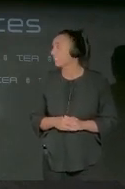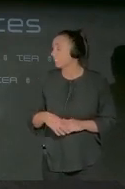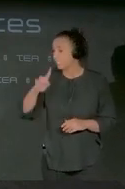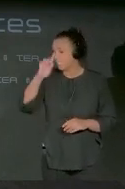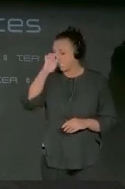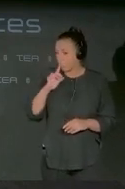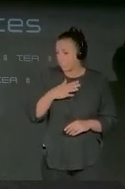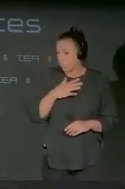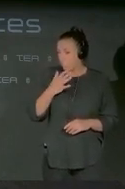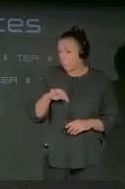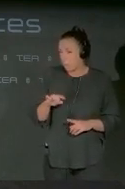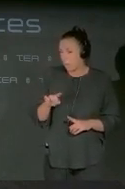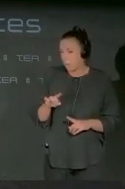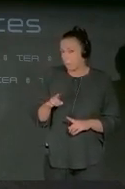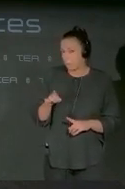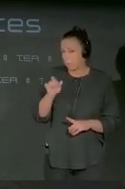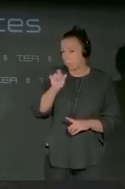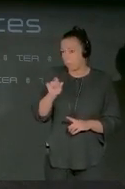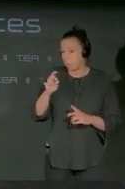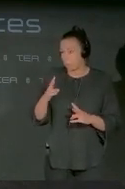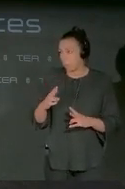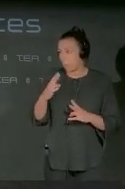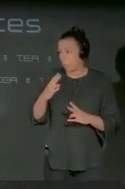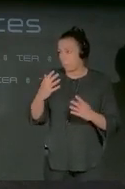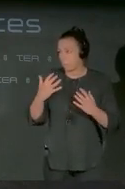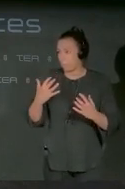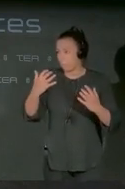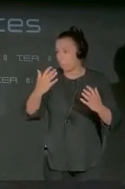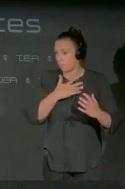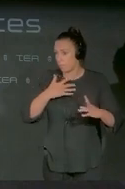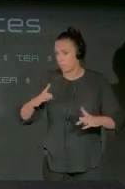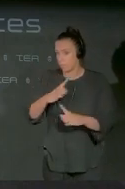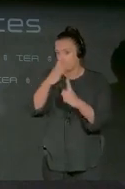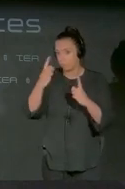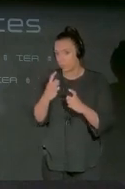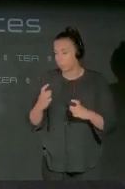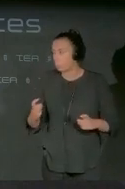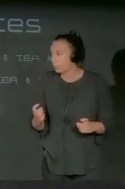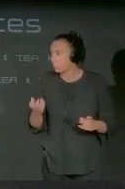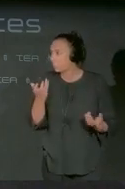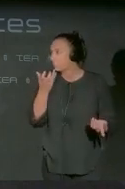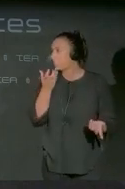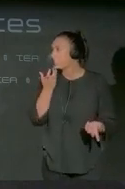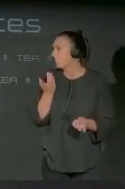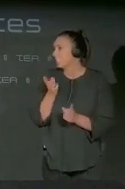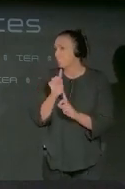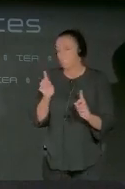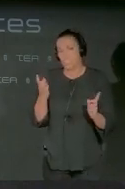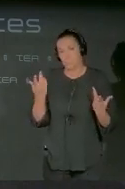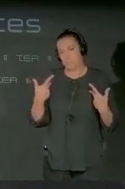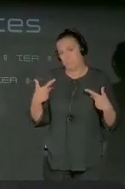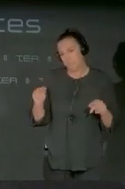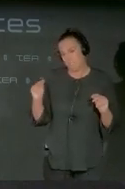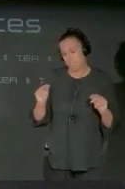dar paso a alguna pregunta del público, si lo tiene alguien, alguna pregunta. Y si no, pues ya.